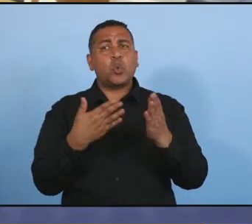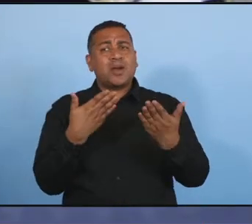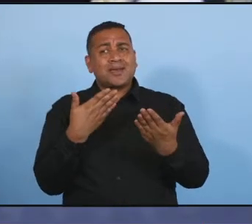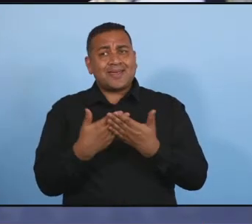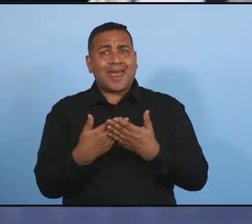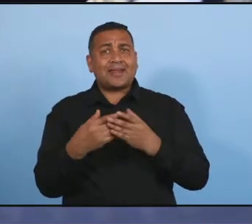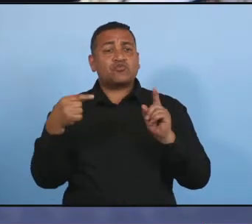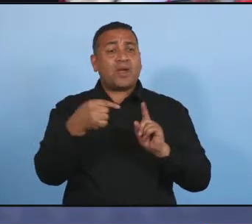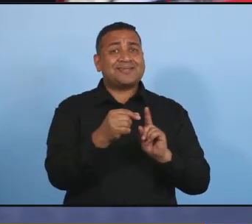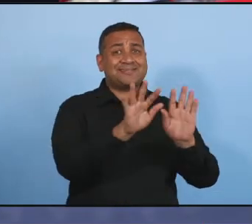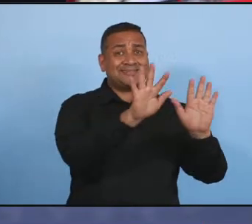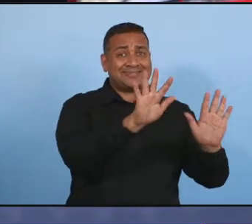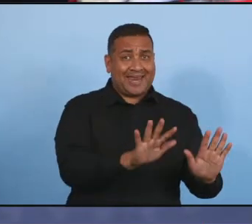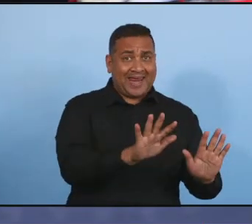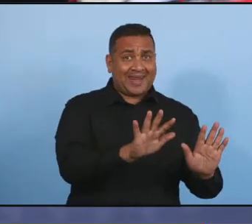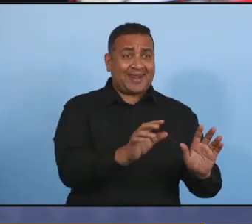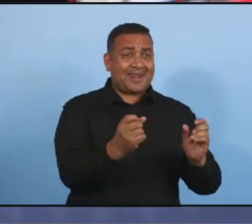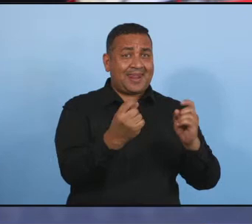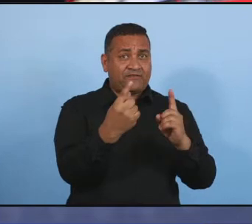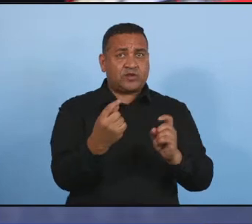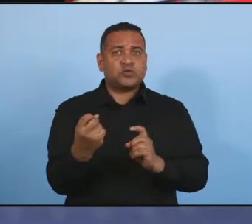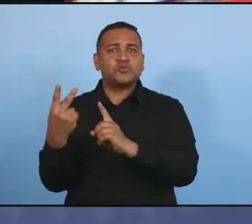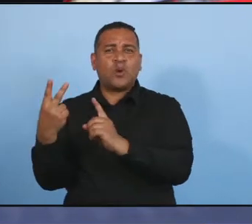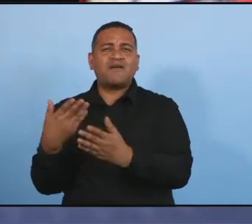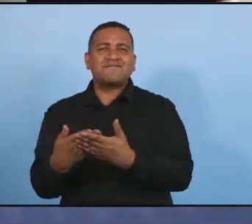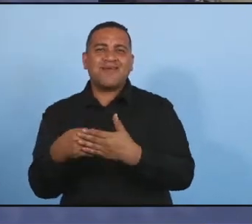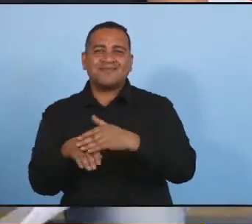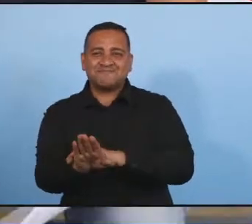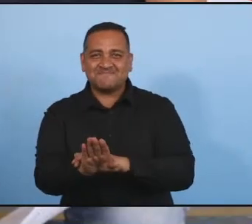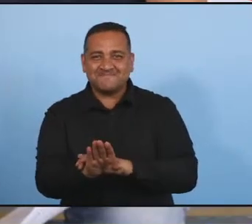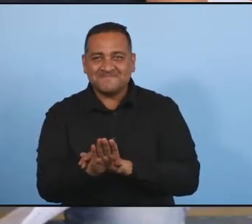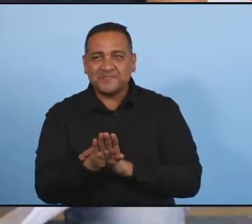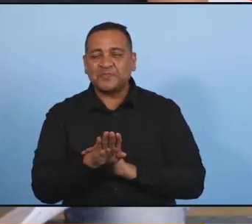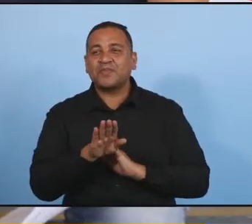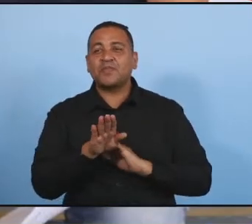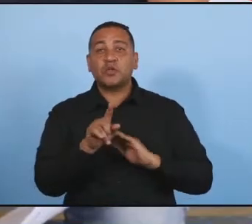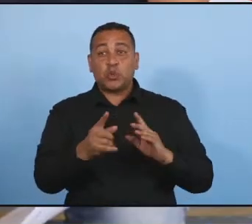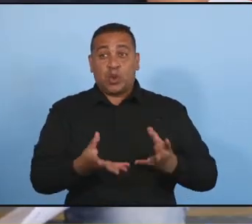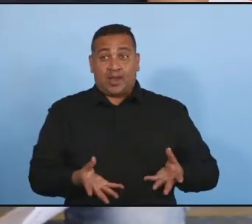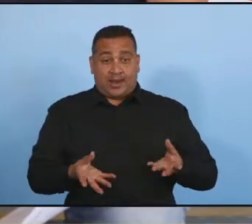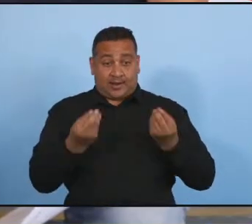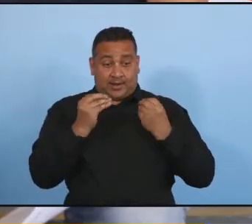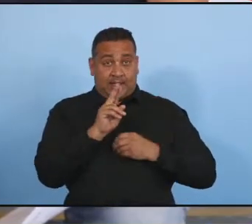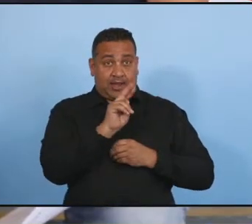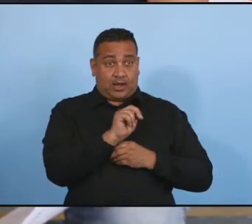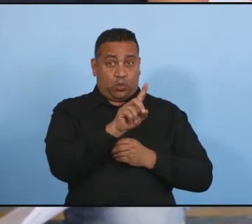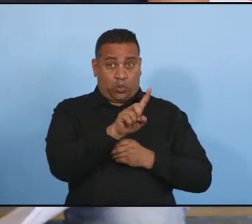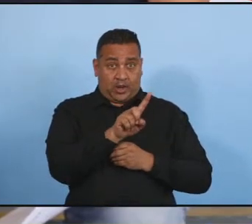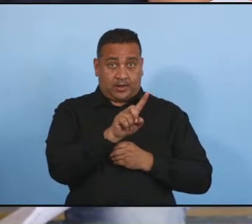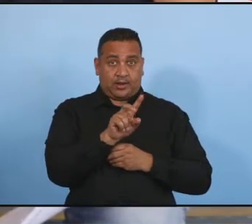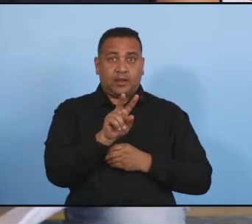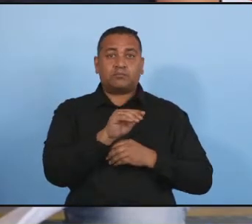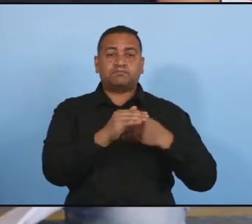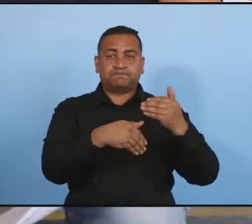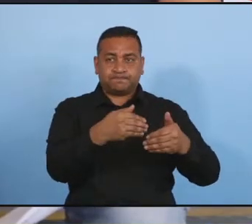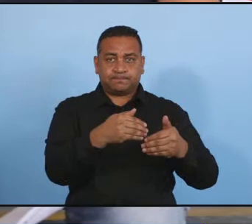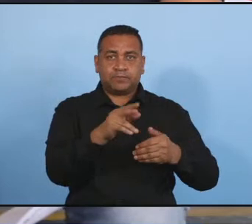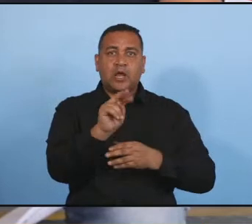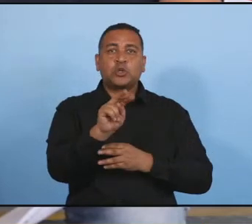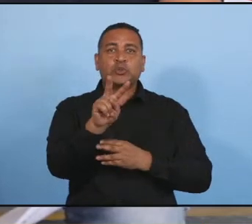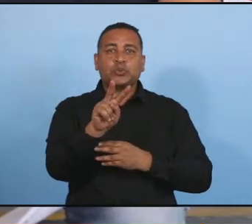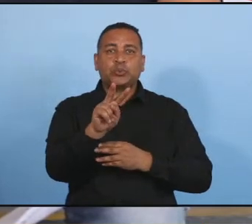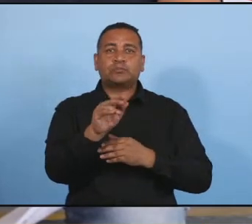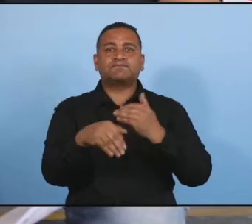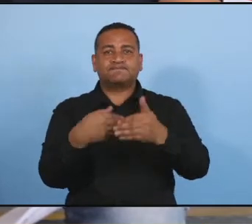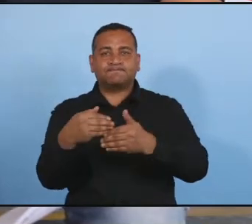and do N1. And then through that process you can actually then do the electronic qualification as well. And then you'll go to,